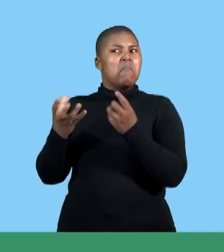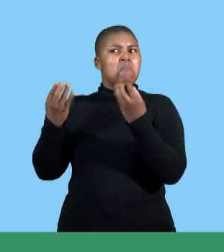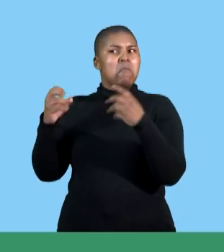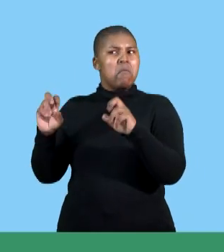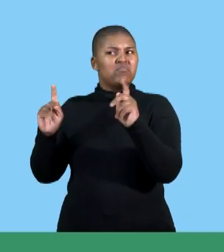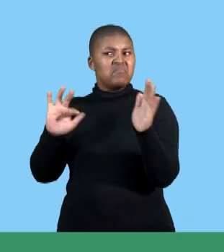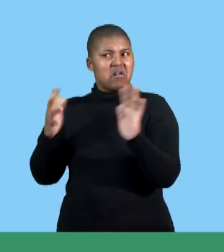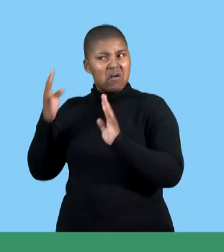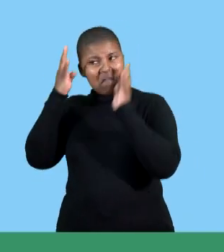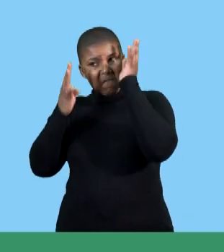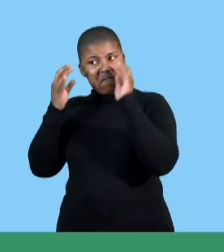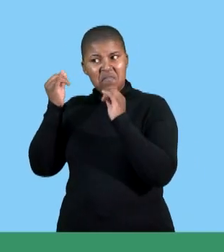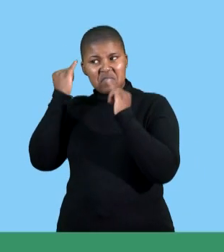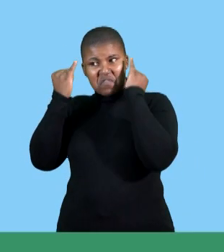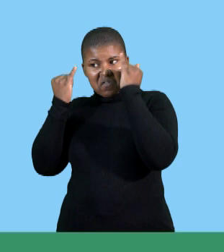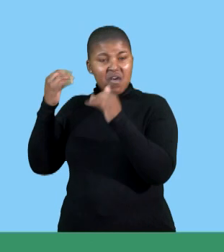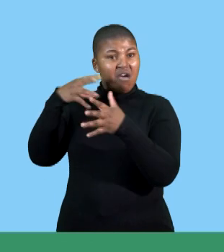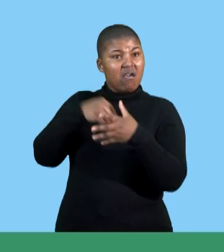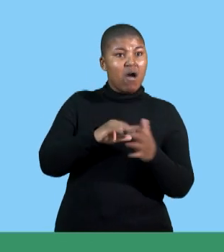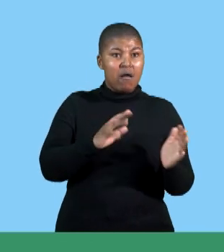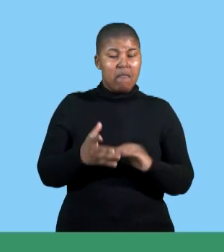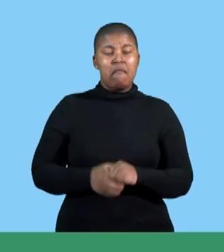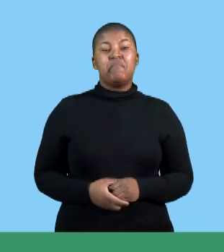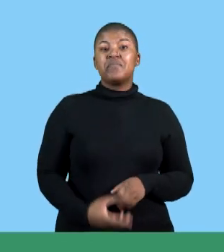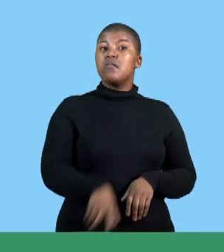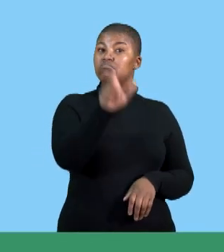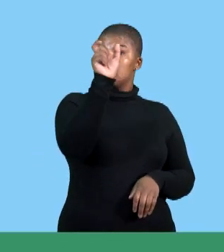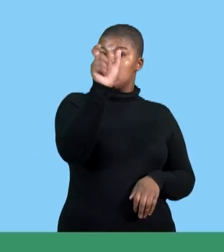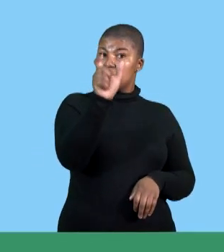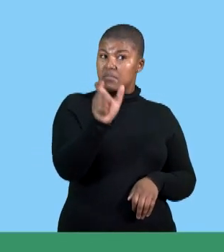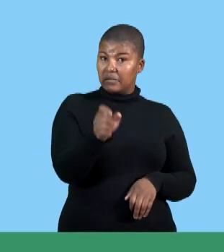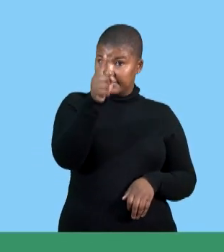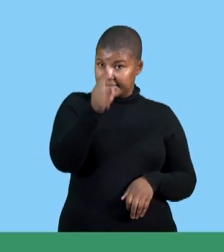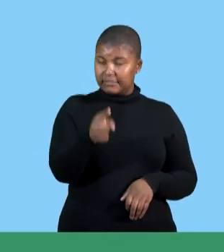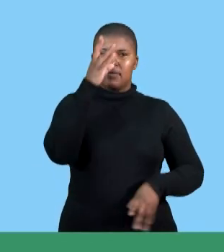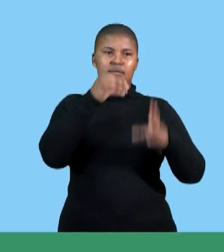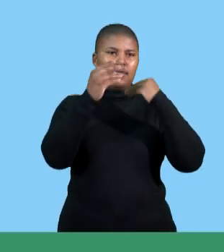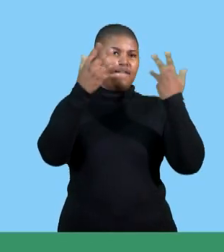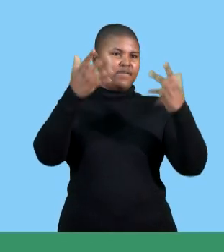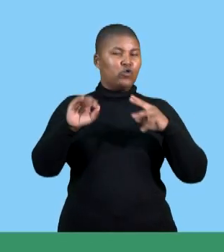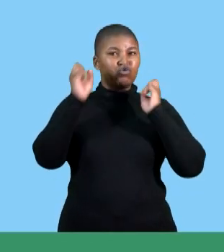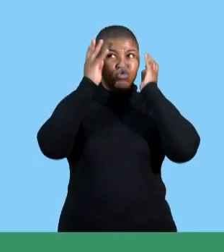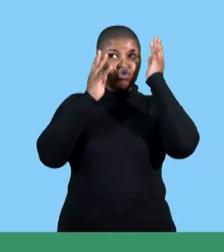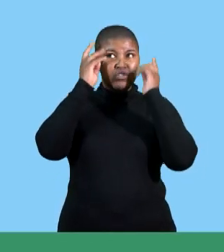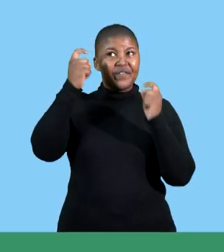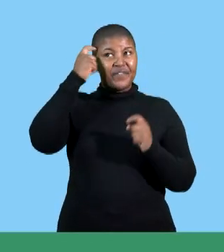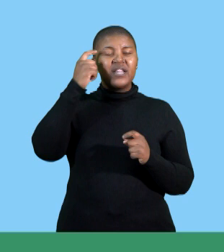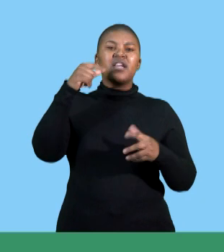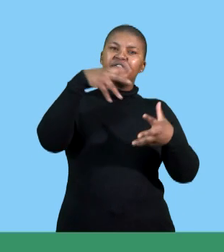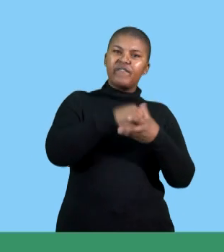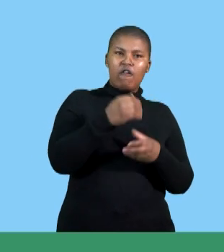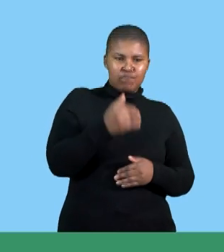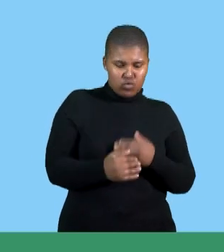generate entrepreneurial qualities. Then these are the words that we've learned. Creative thinking, we said it